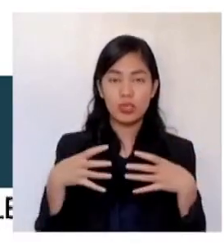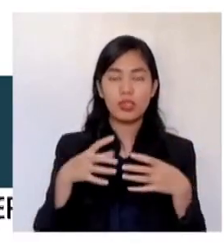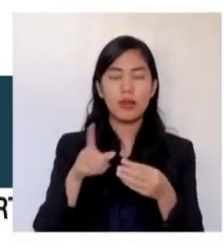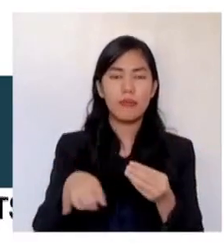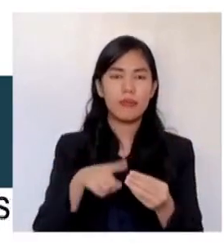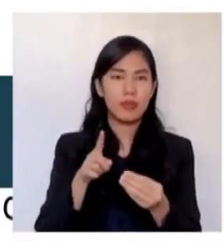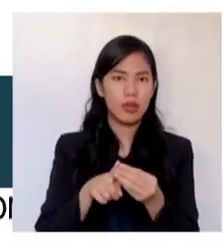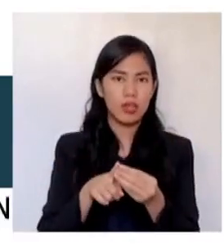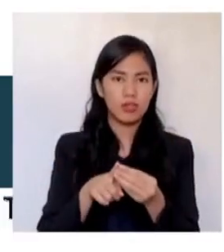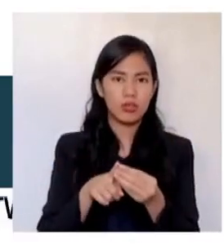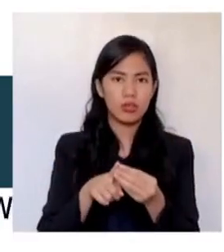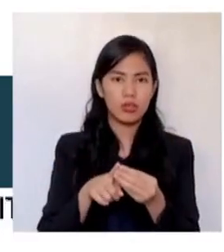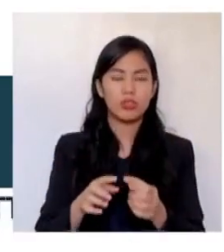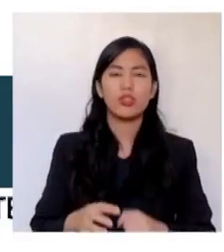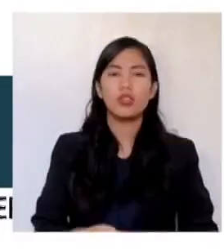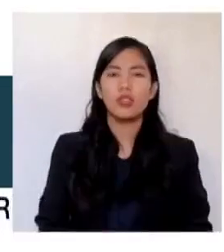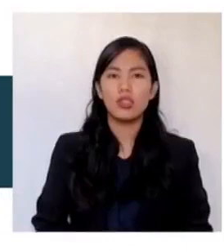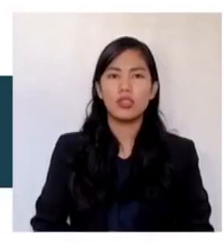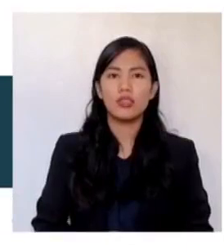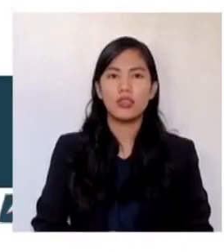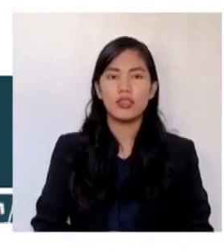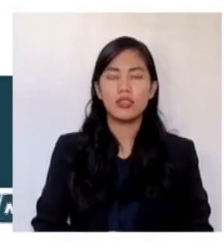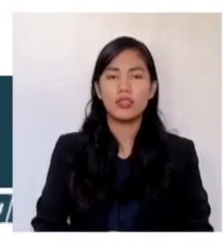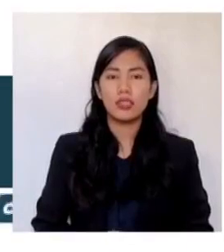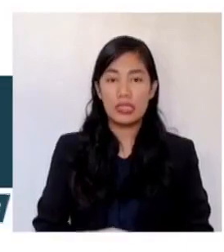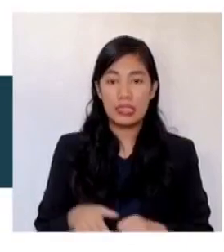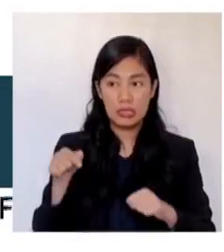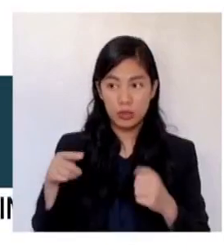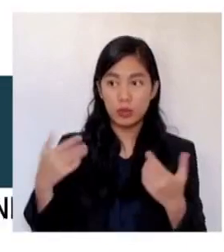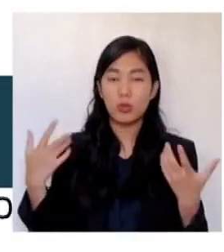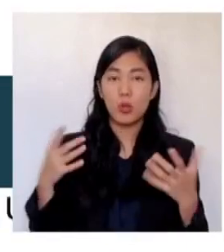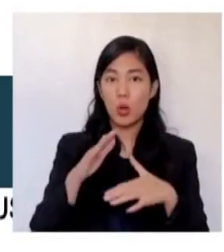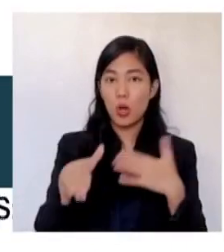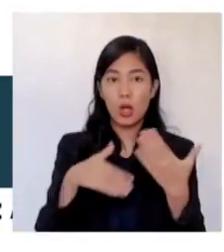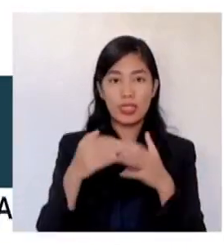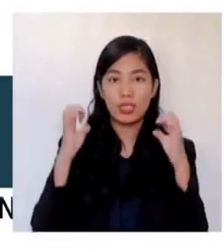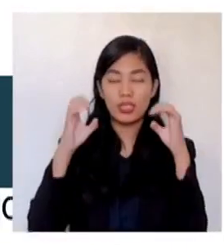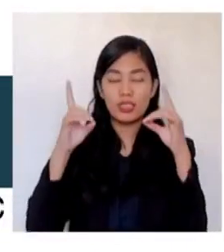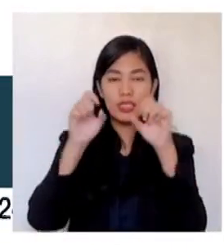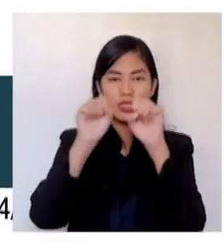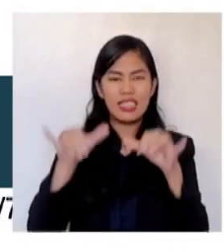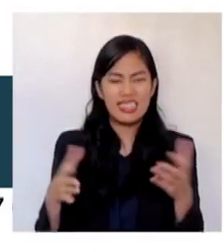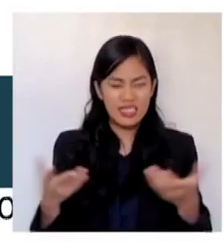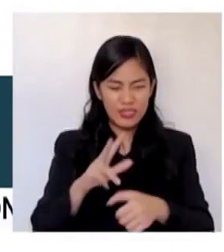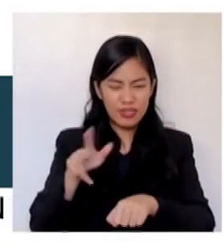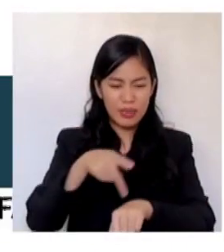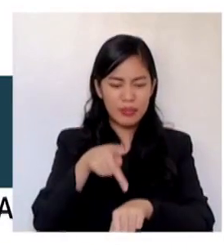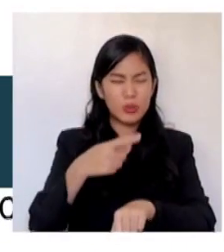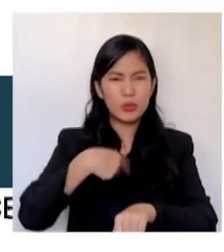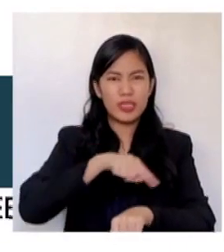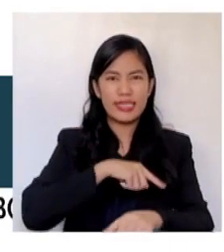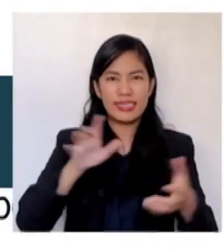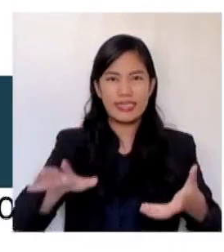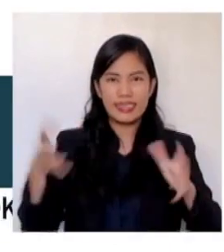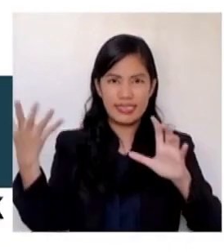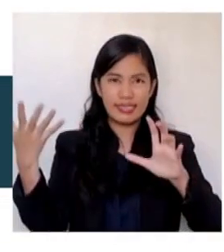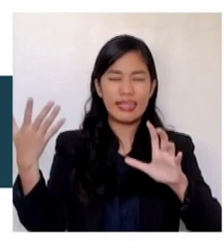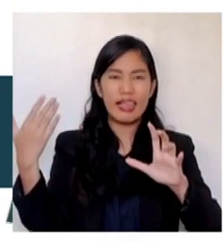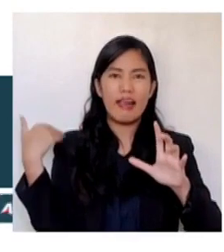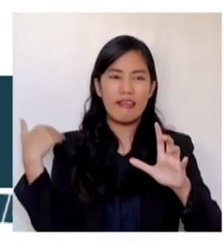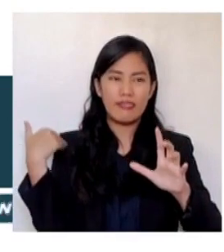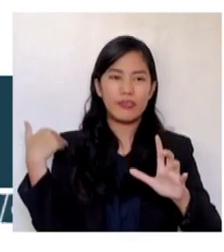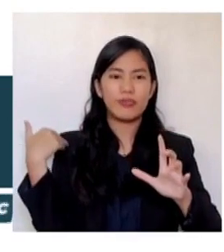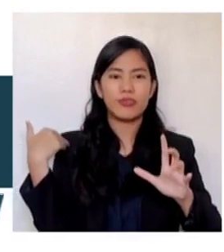atin, we're very fragmented. We were already fragmented, and we still keep on fragmenting the